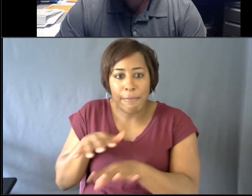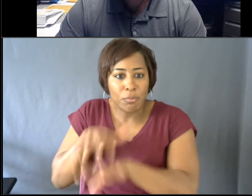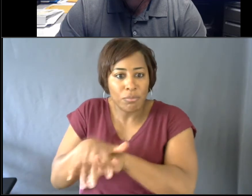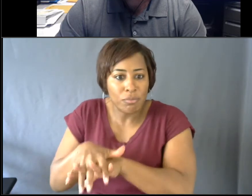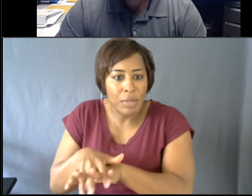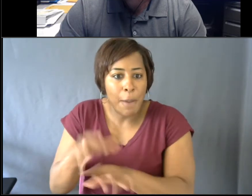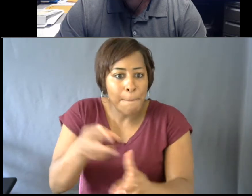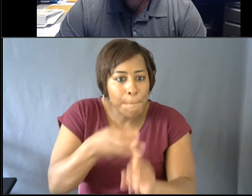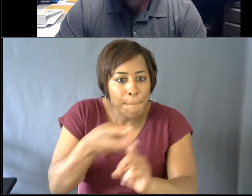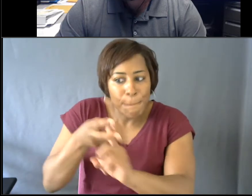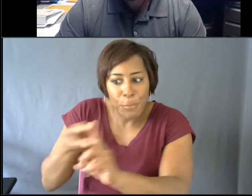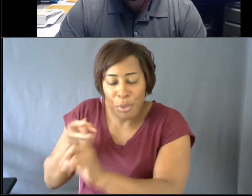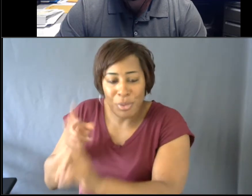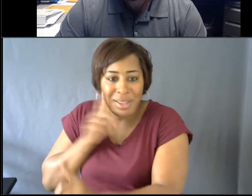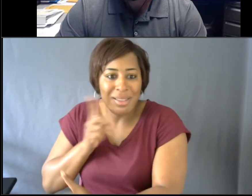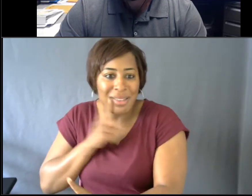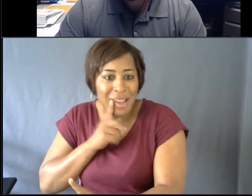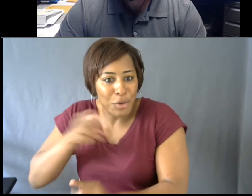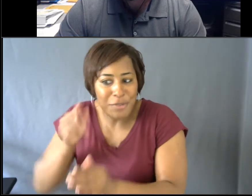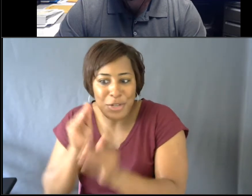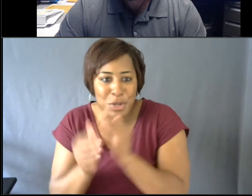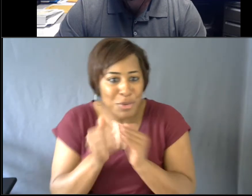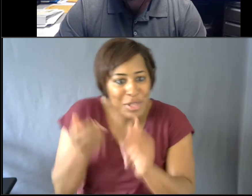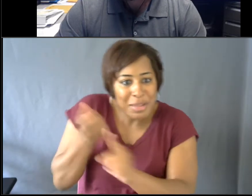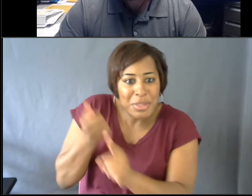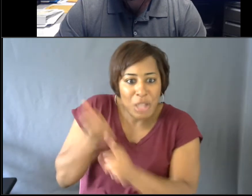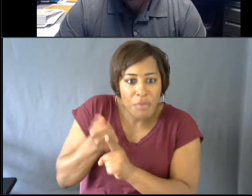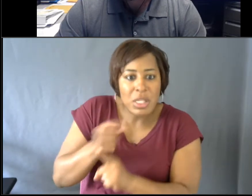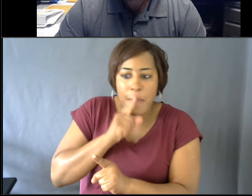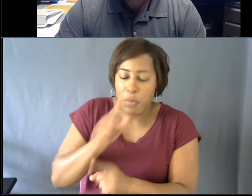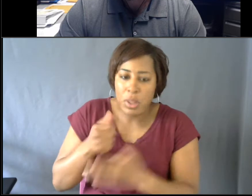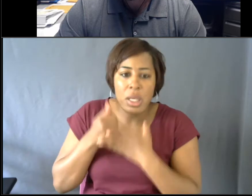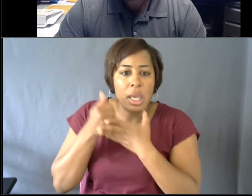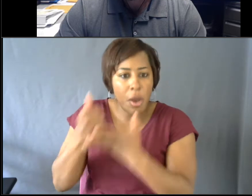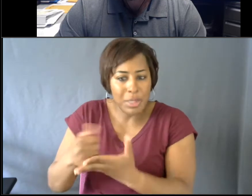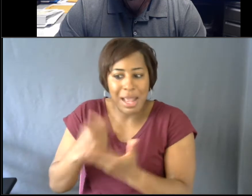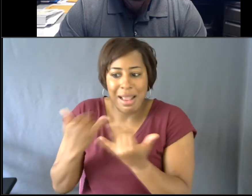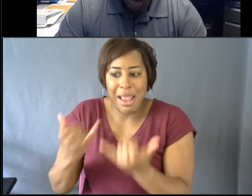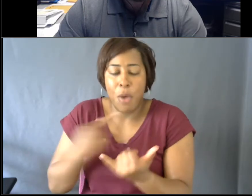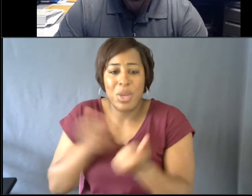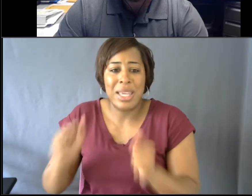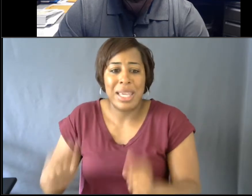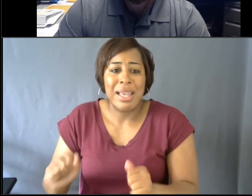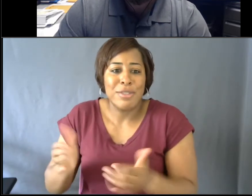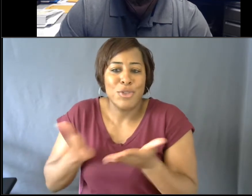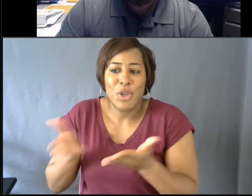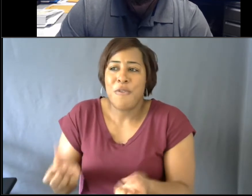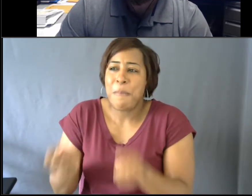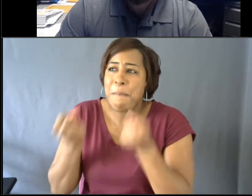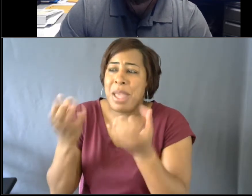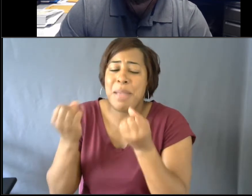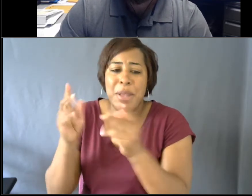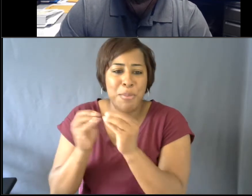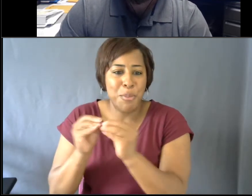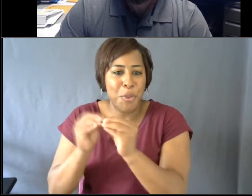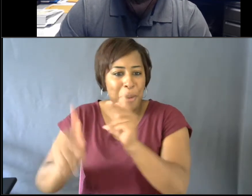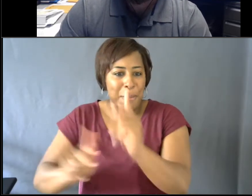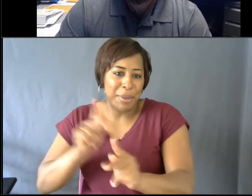came out something that can serve many, many more. And that will always be a moment that I'll remember. And then